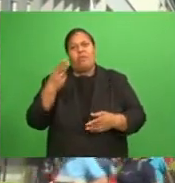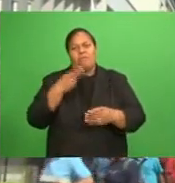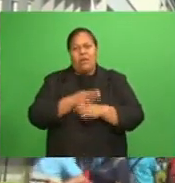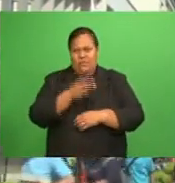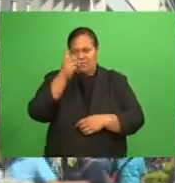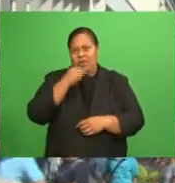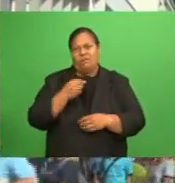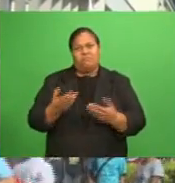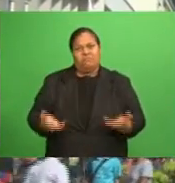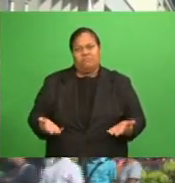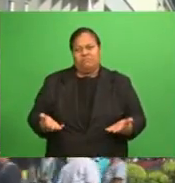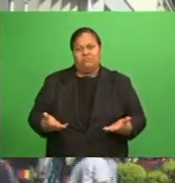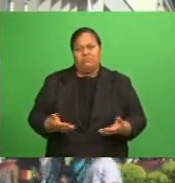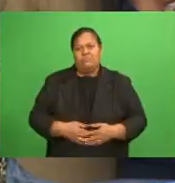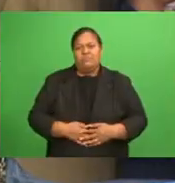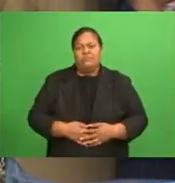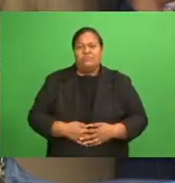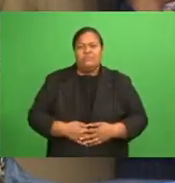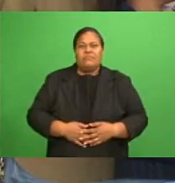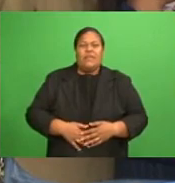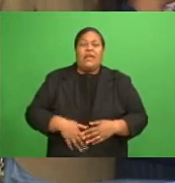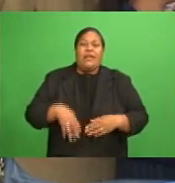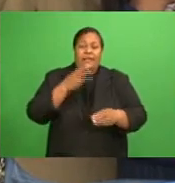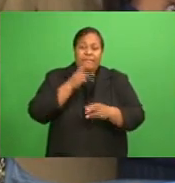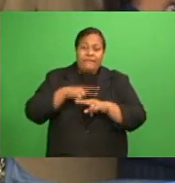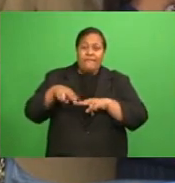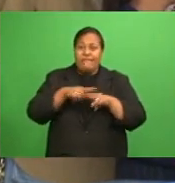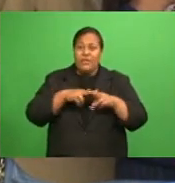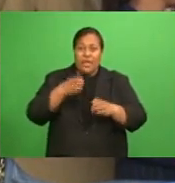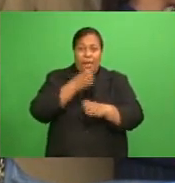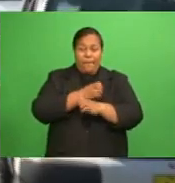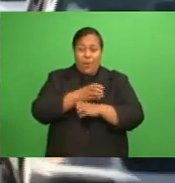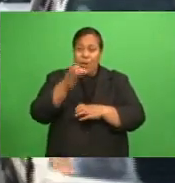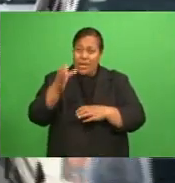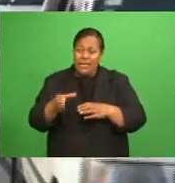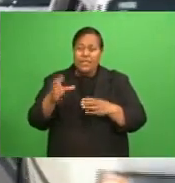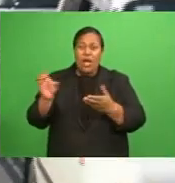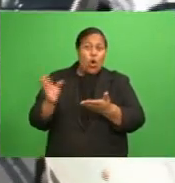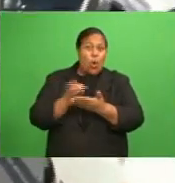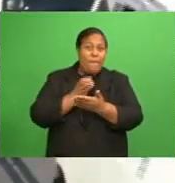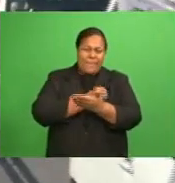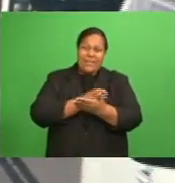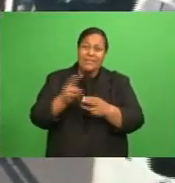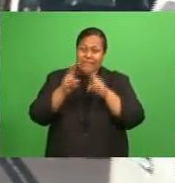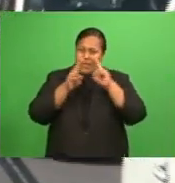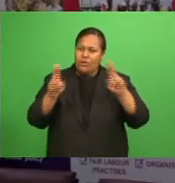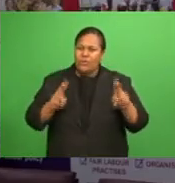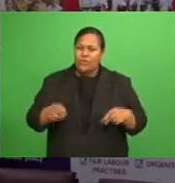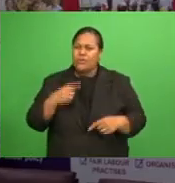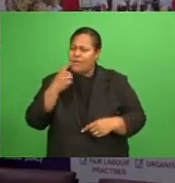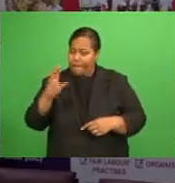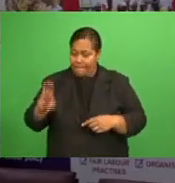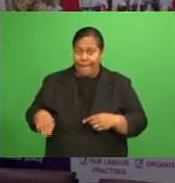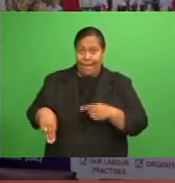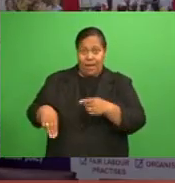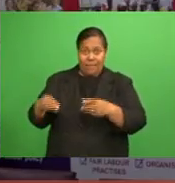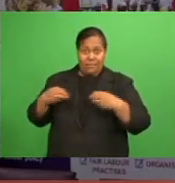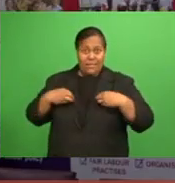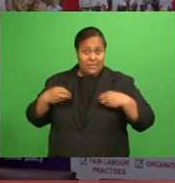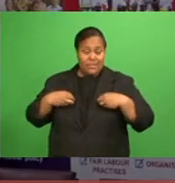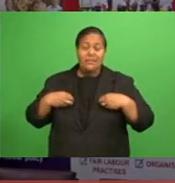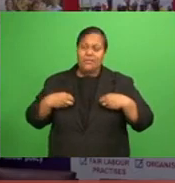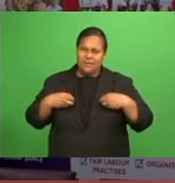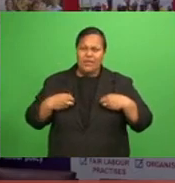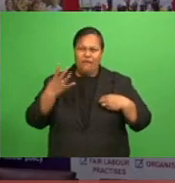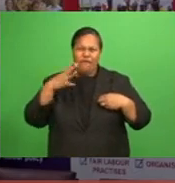Fiji Commerce and Employees Federation says its members are not operating at 100%. We're expecting about 40% of the businesses